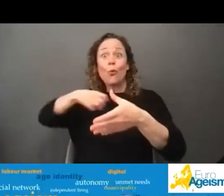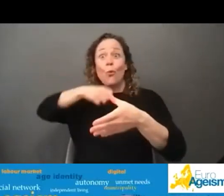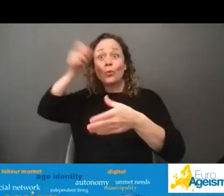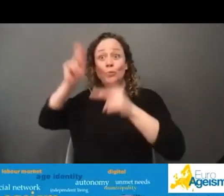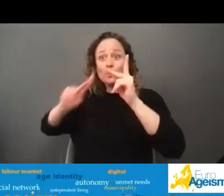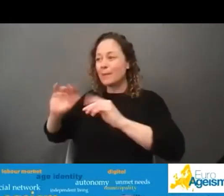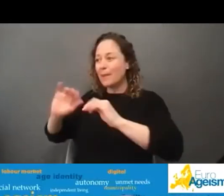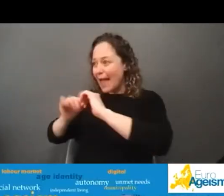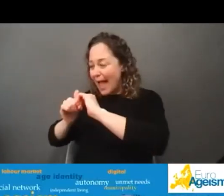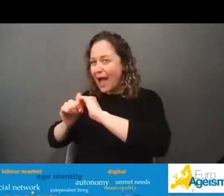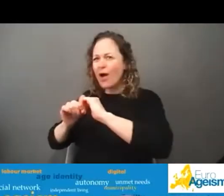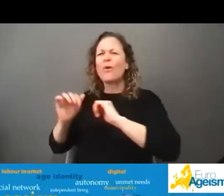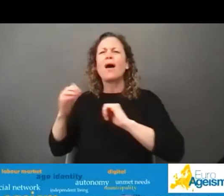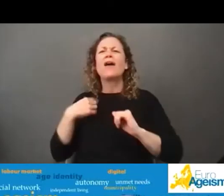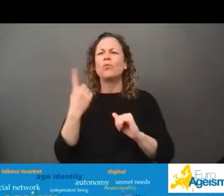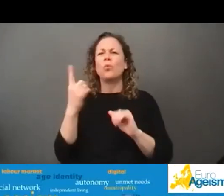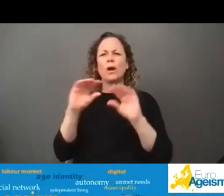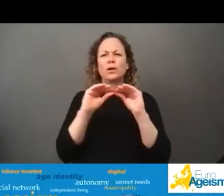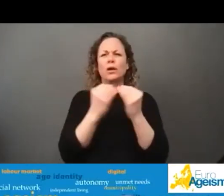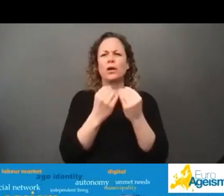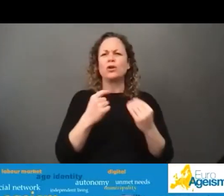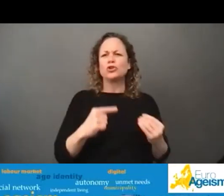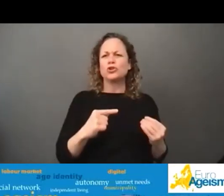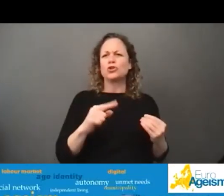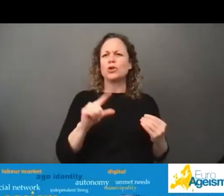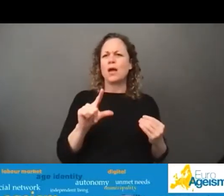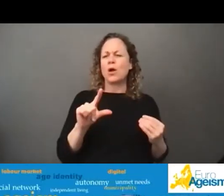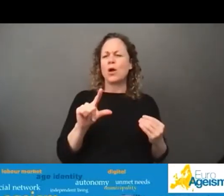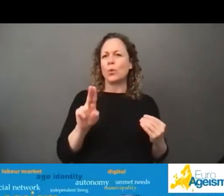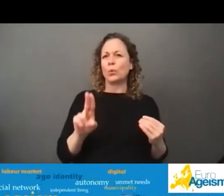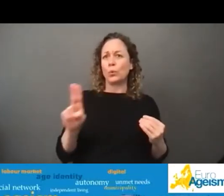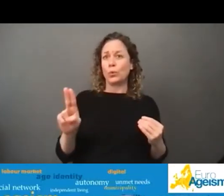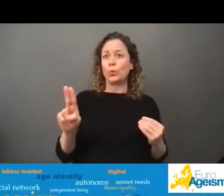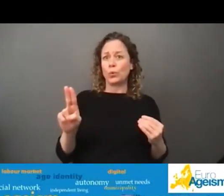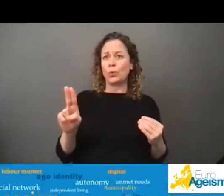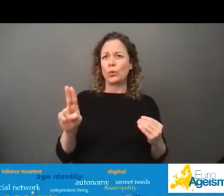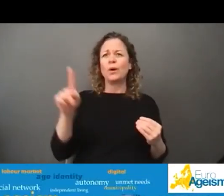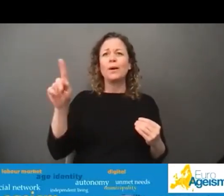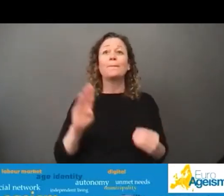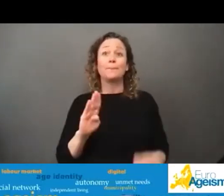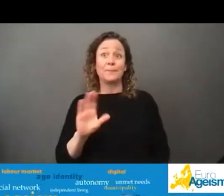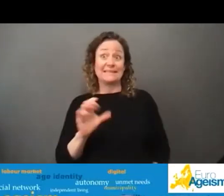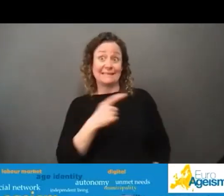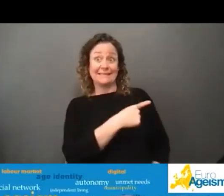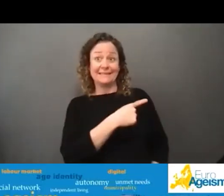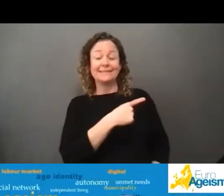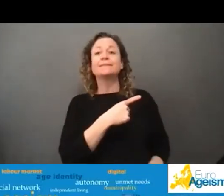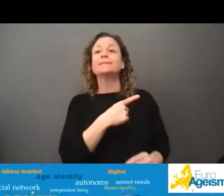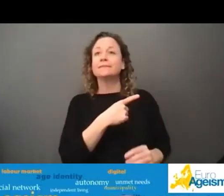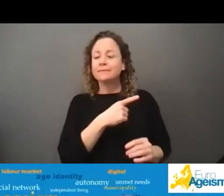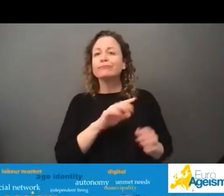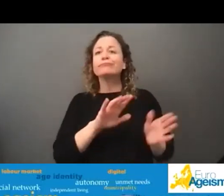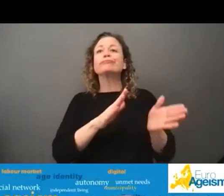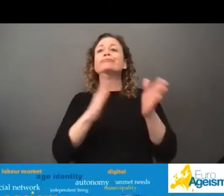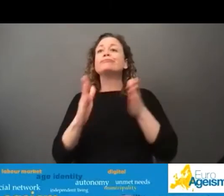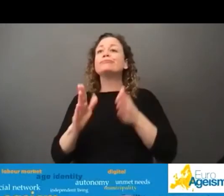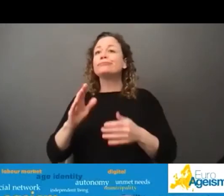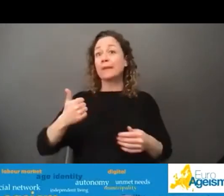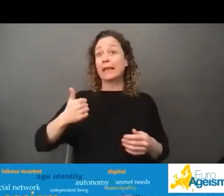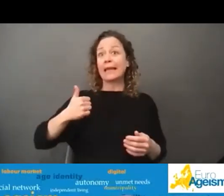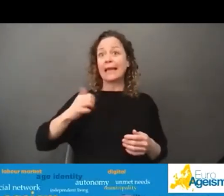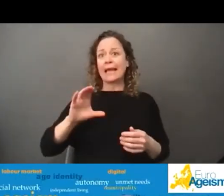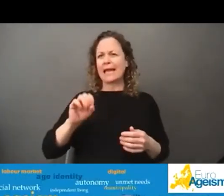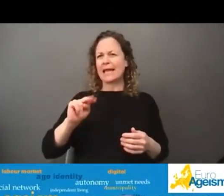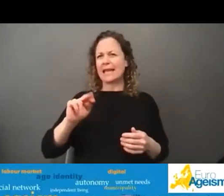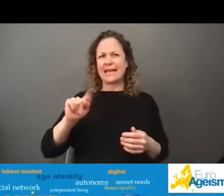There's GLUU, GLUU, that's in Victoria, in British Columbia. There's Connected Canadians in Ottawa,